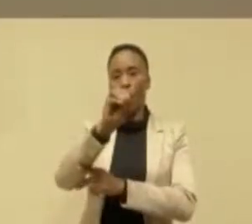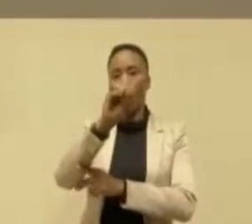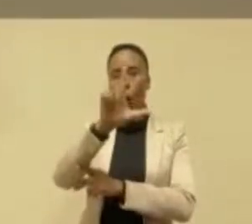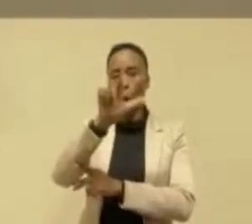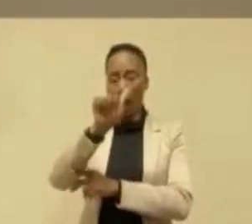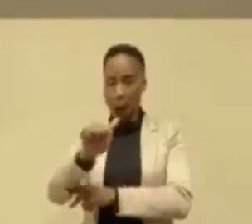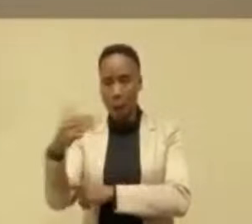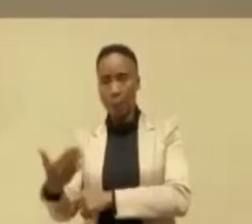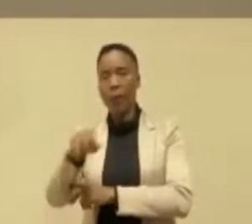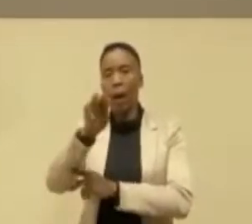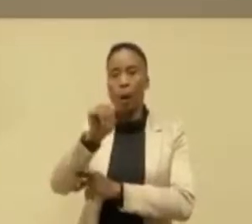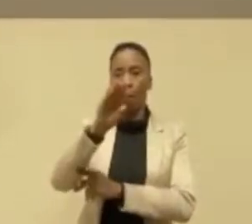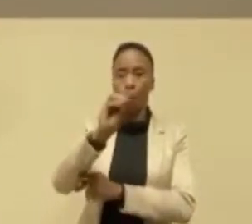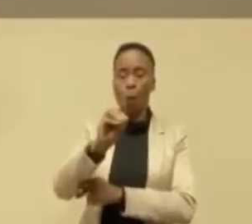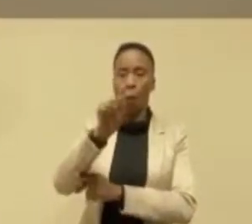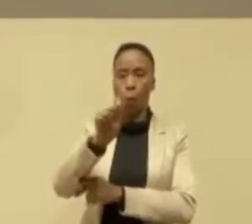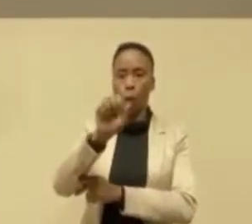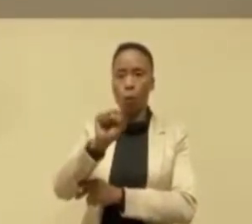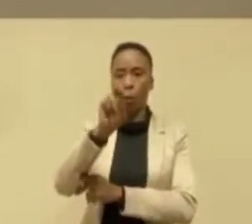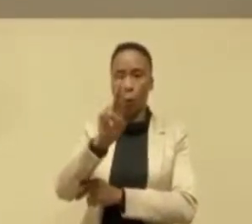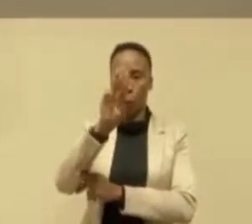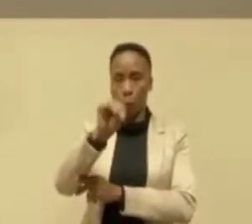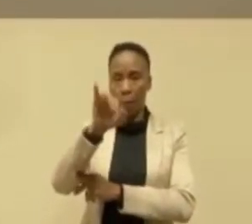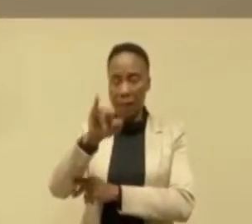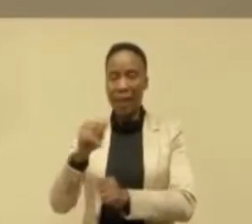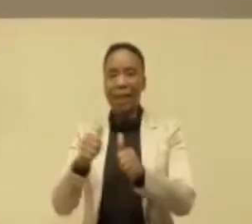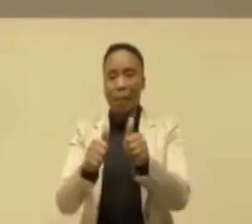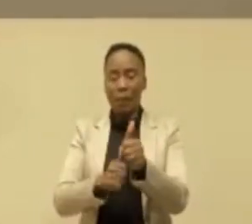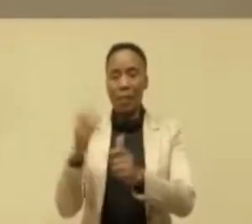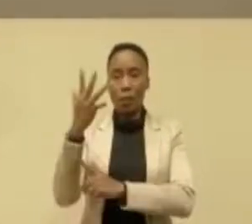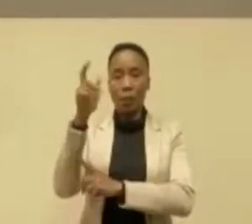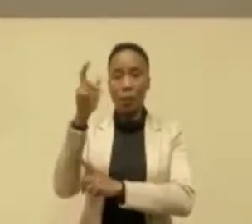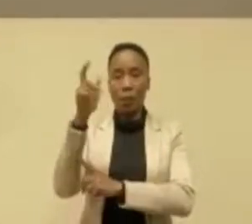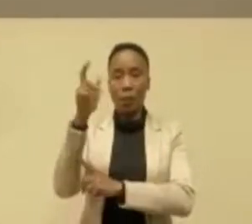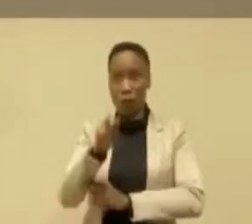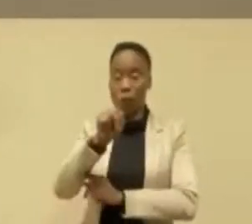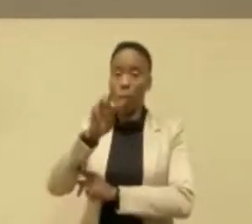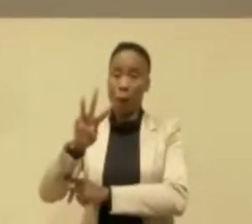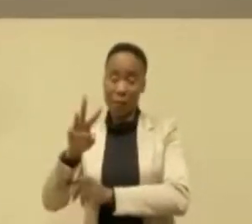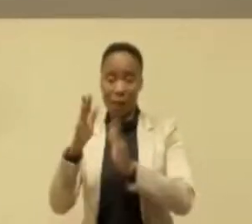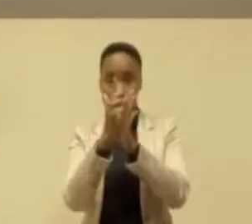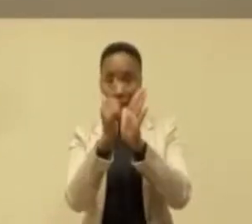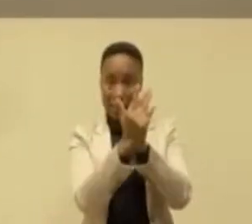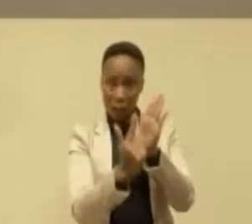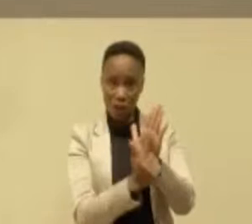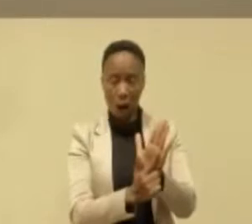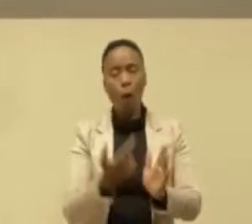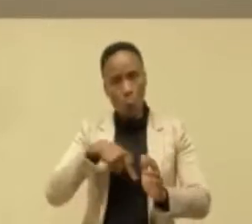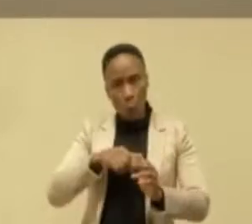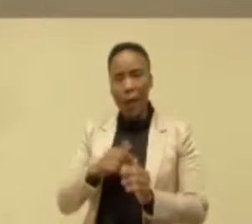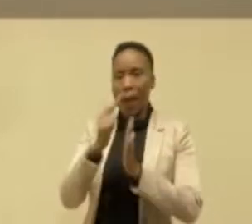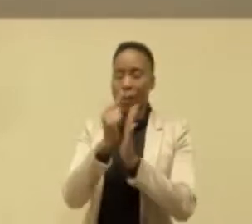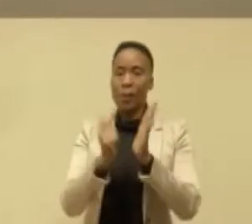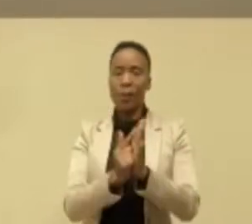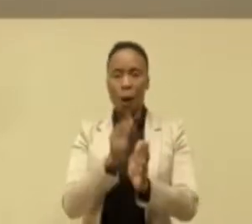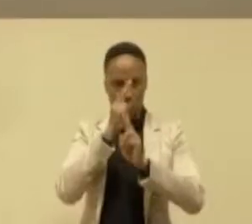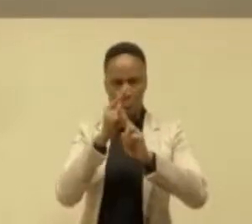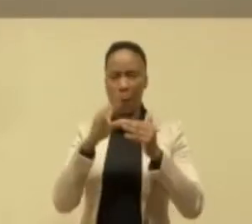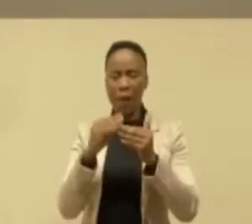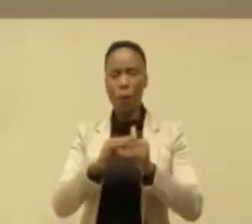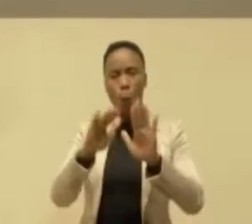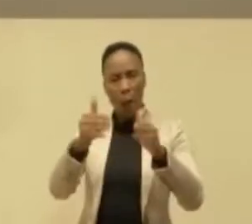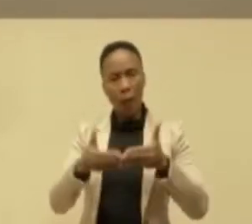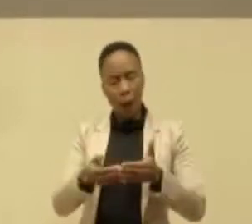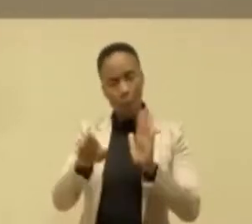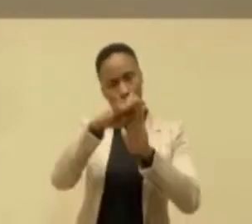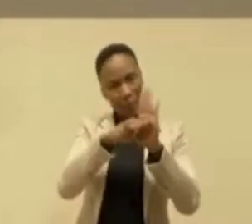the deputy speaker of the provincial legislature as the northwest provincial legislature honourable members we welcome this program and